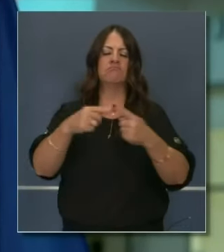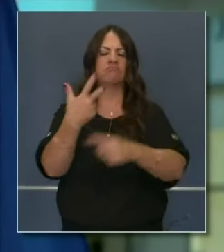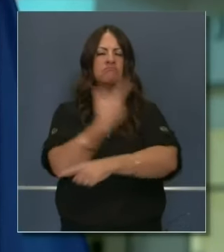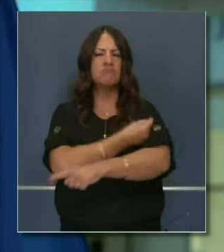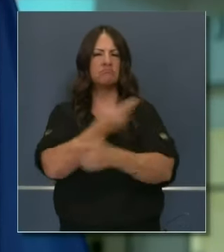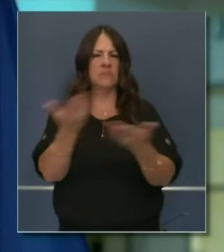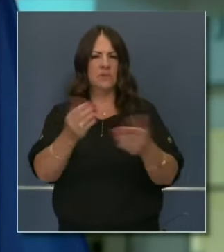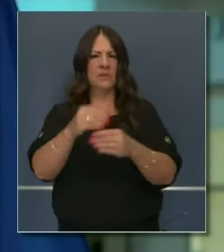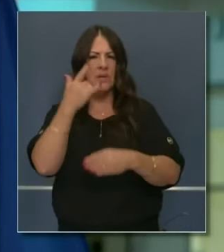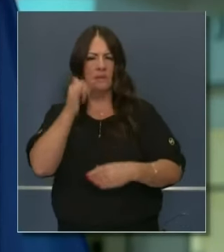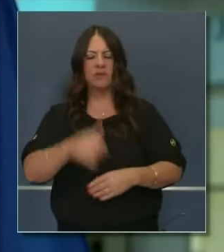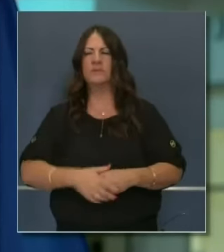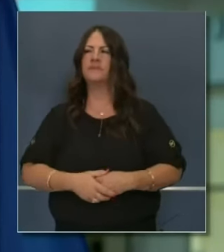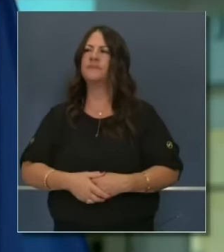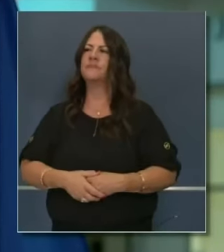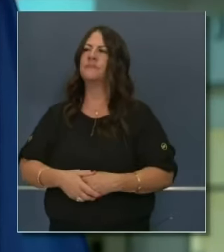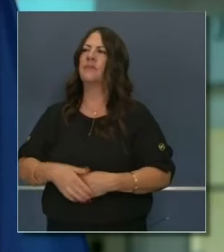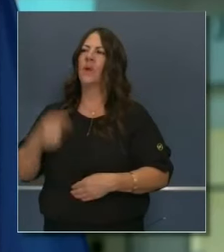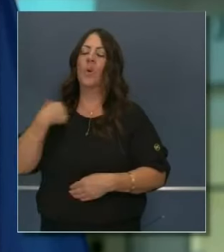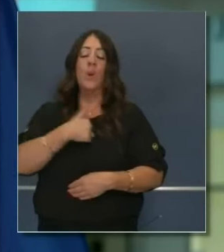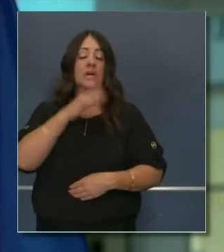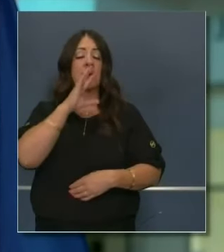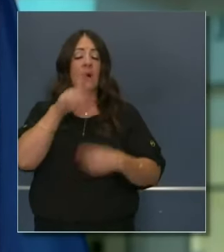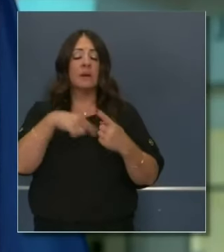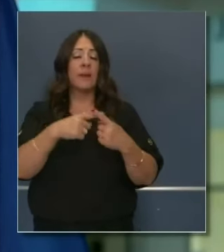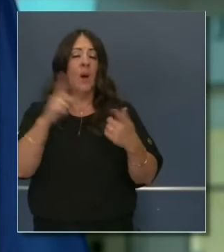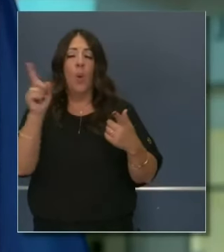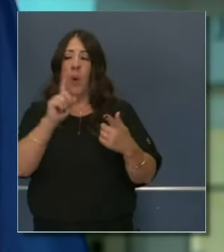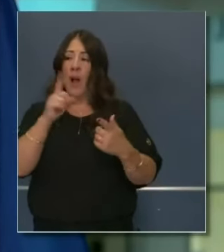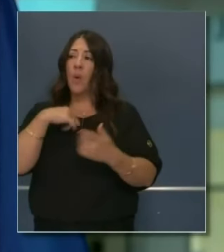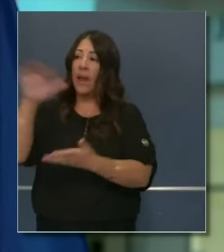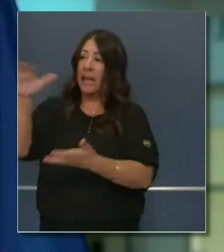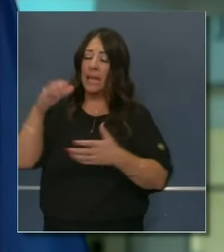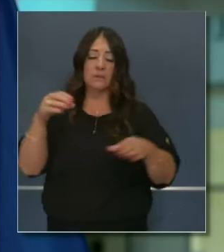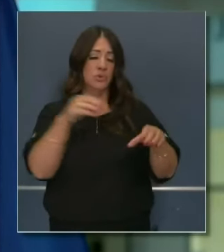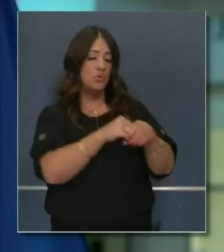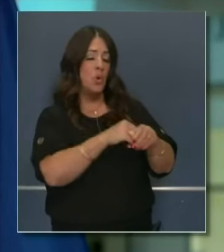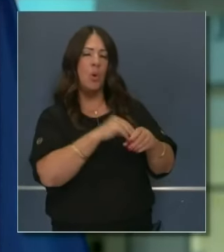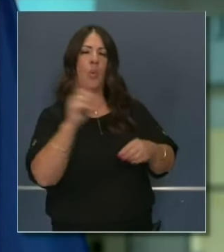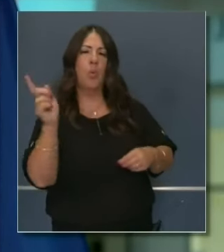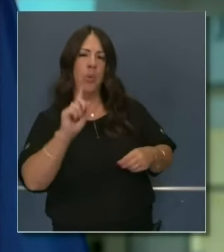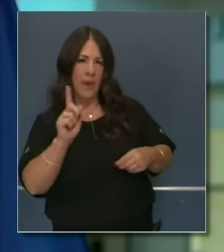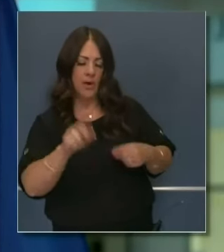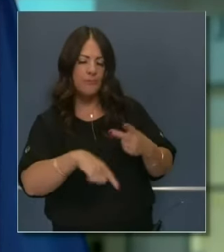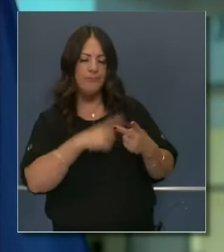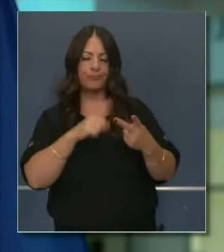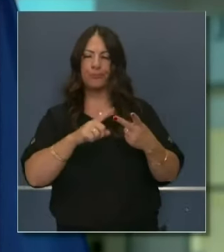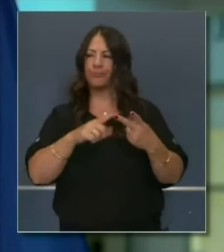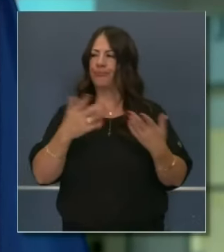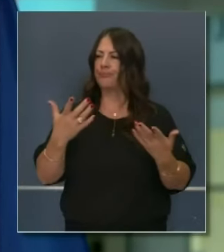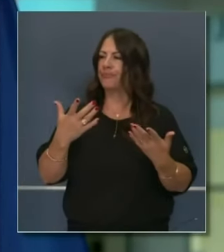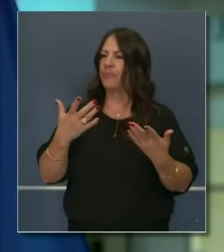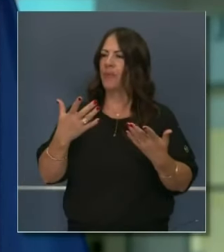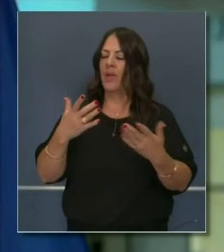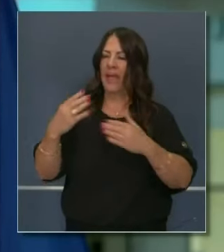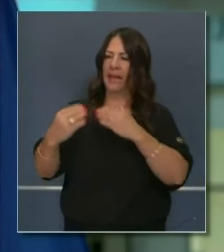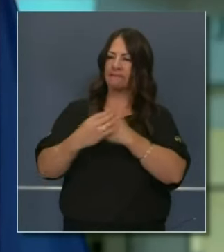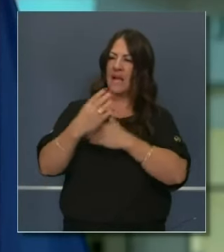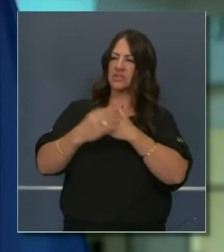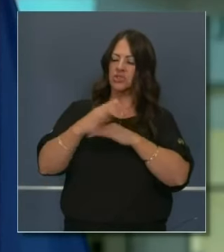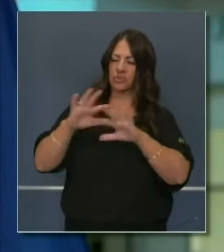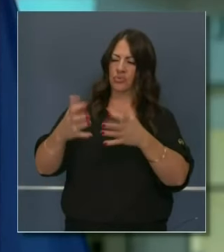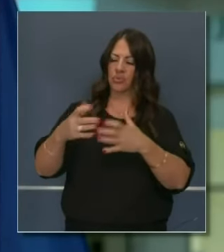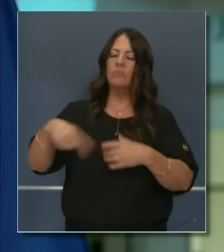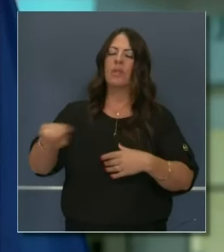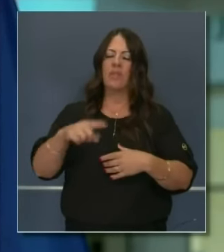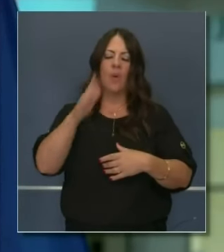we have. We talked in terms of logistics. We've talked about some other work groups in this space, community advisors that we'll also be